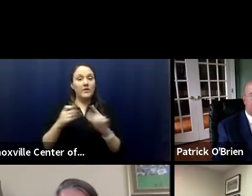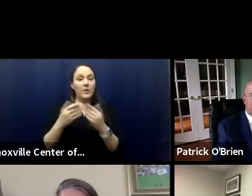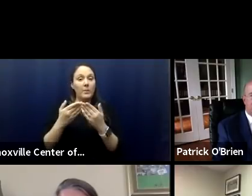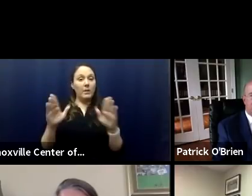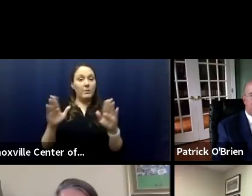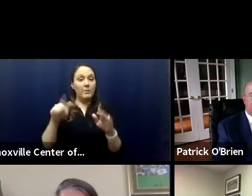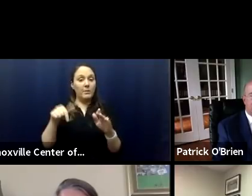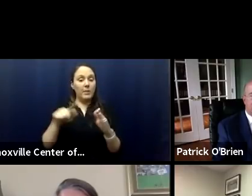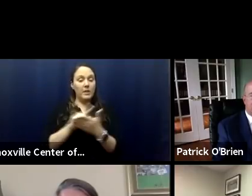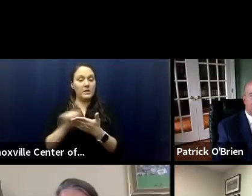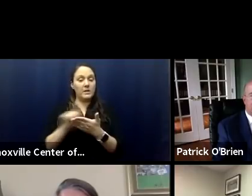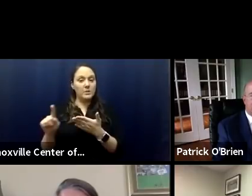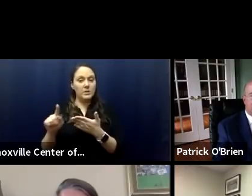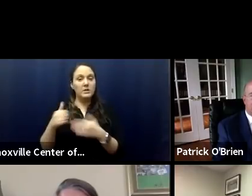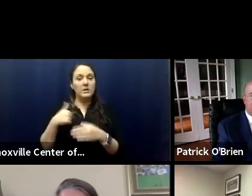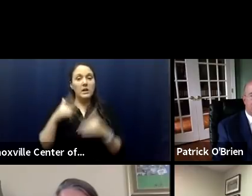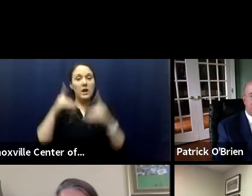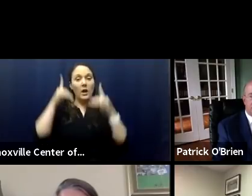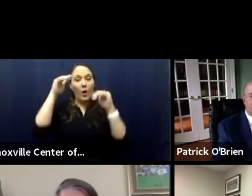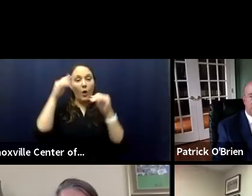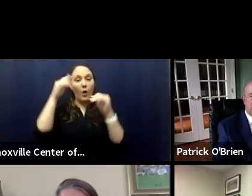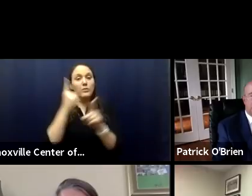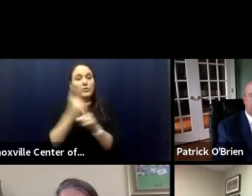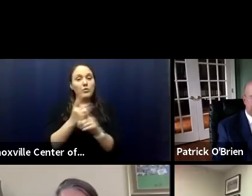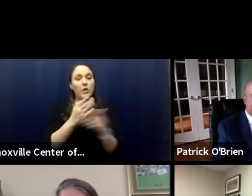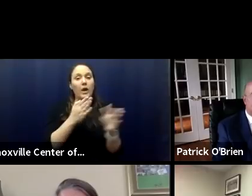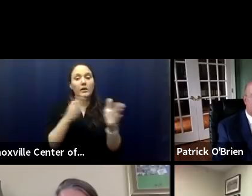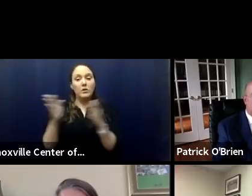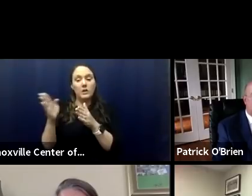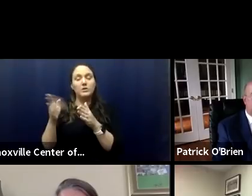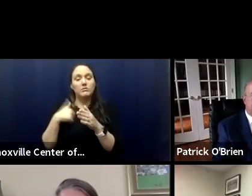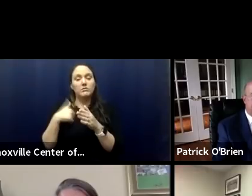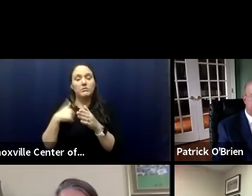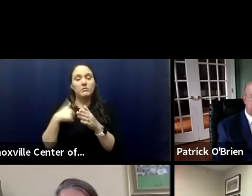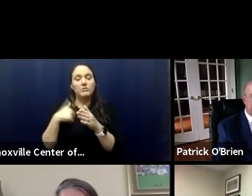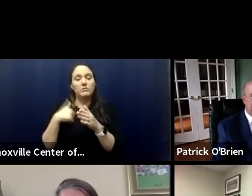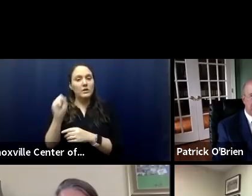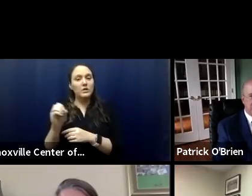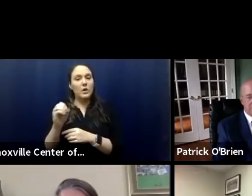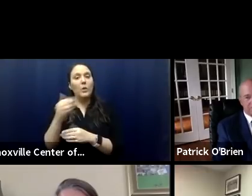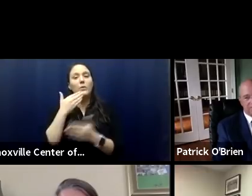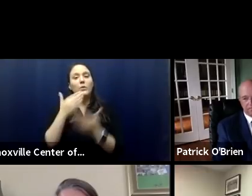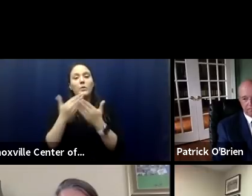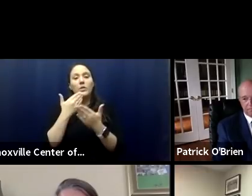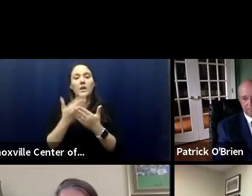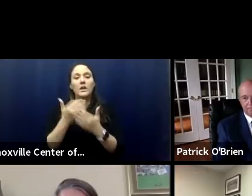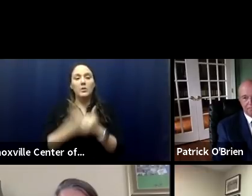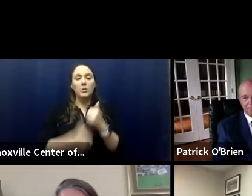I hope we're in the right direction. I think we are. Thanks, everybody. Thanks very much.